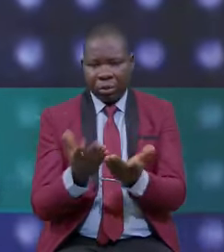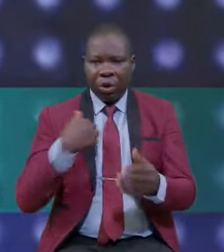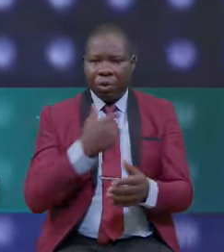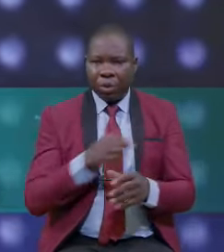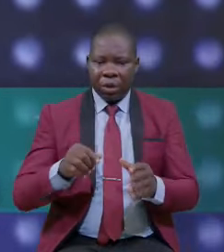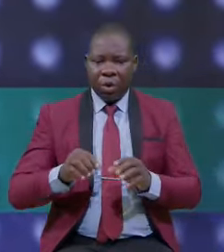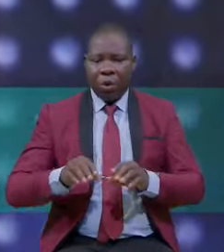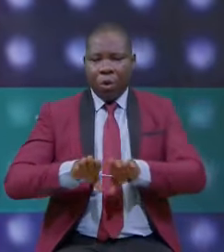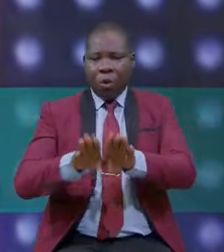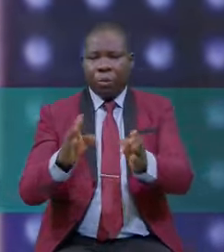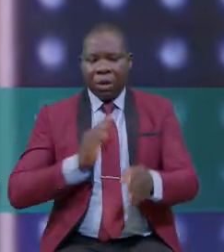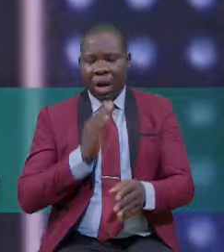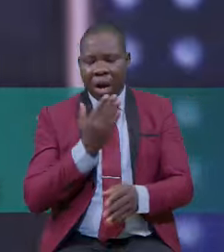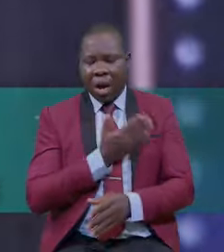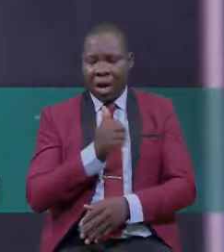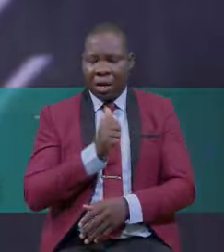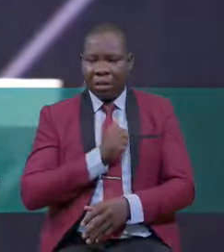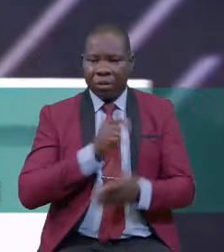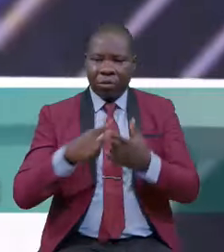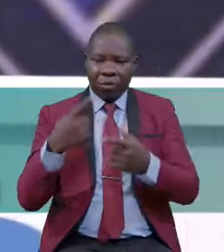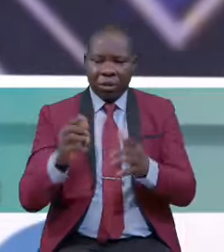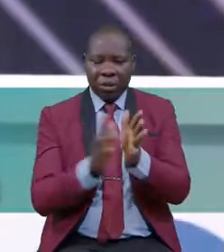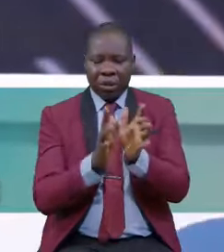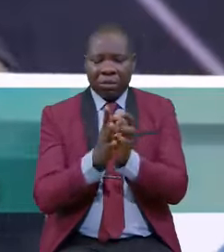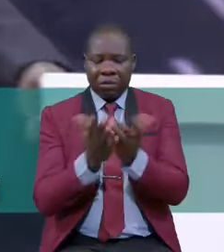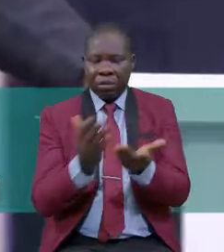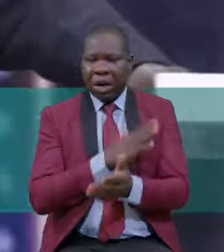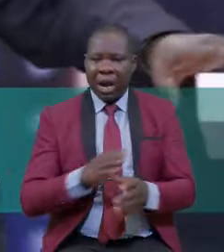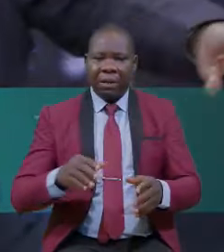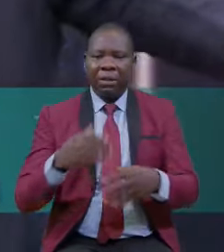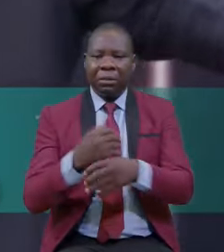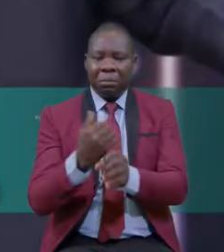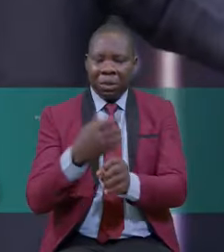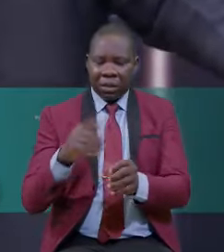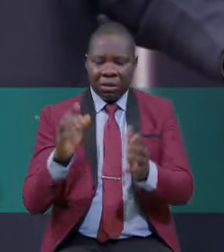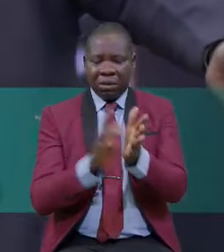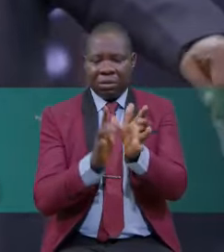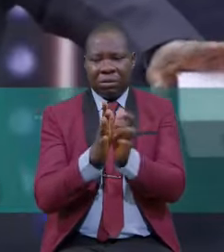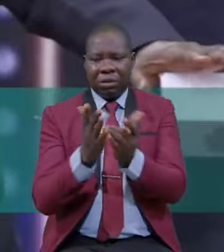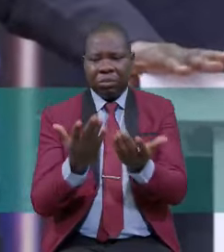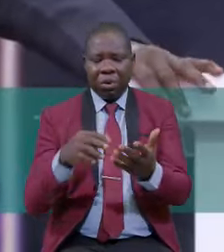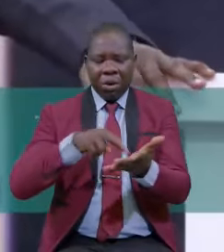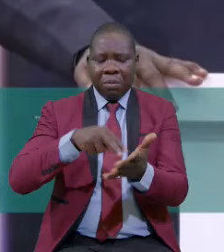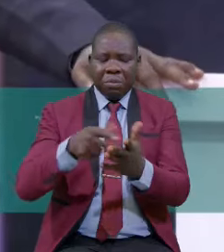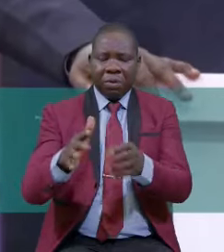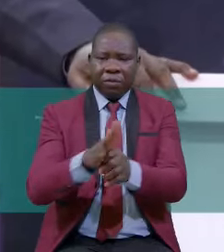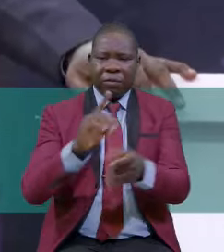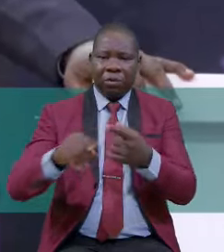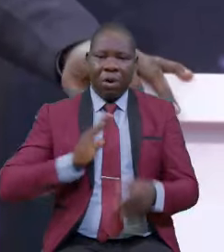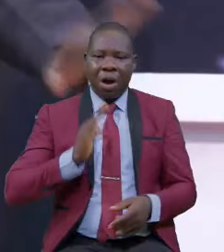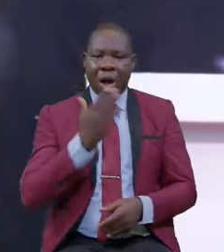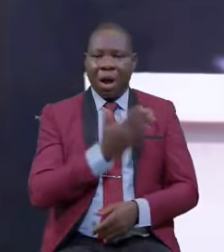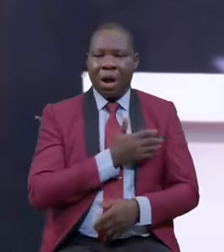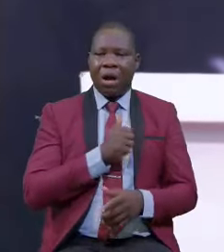scriptures unto ourselves. In searching the scriptures, we admire the scripture. We accept the